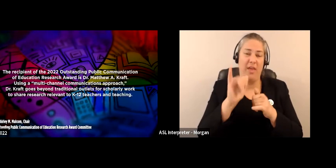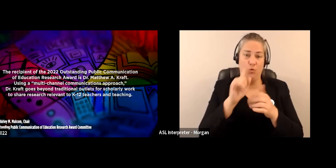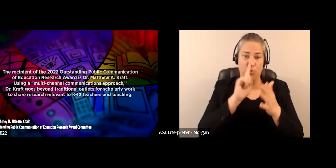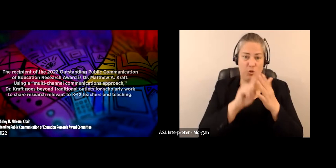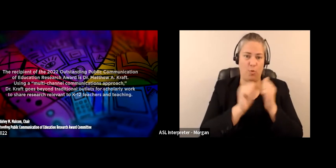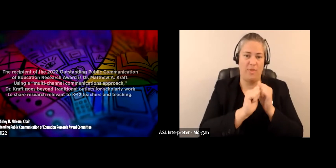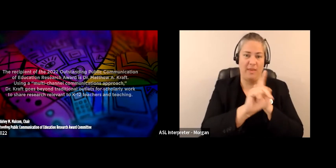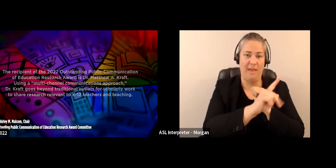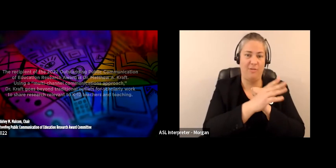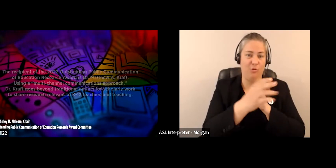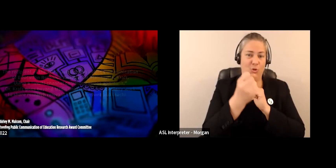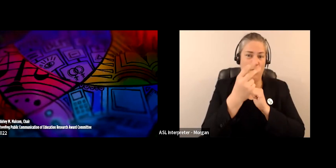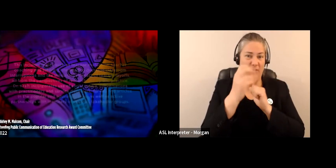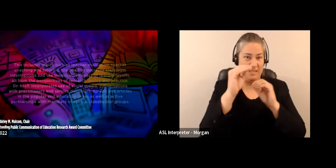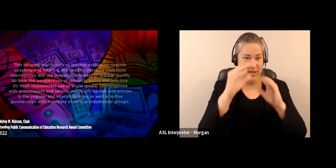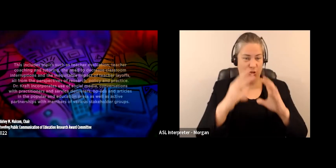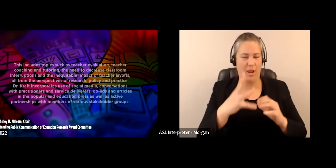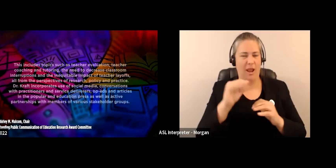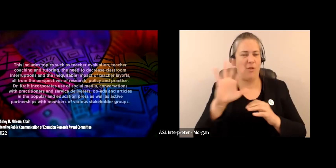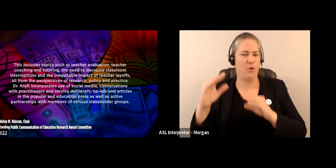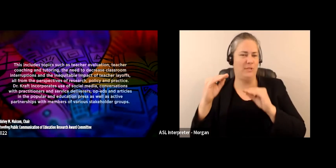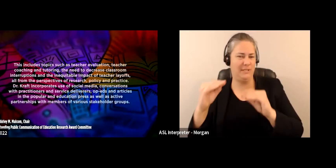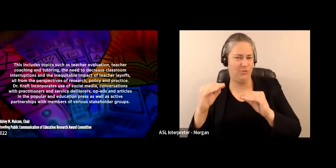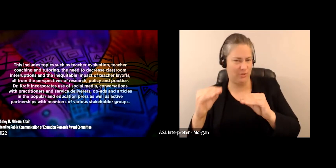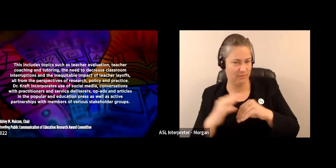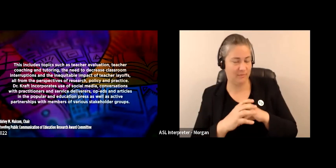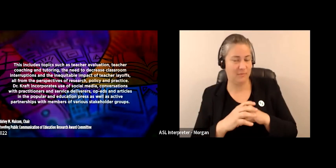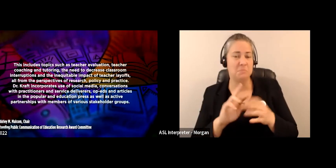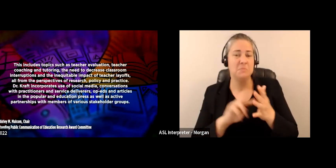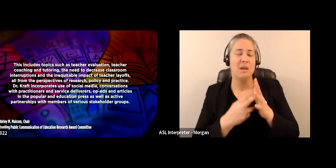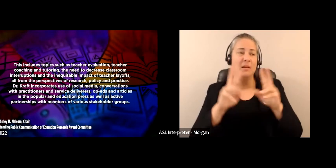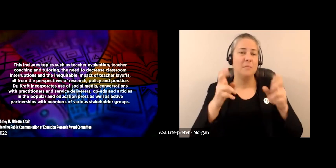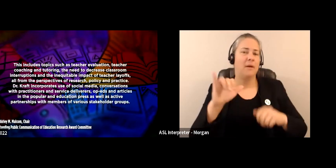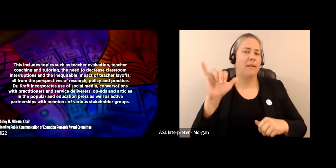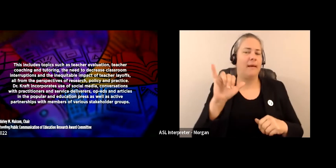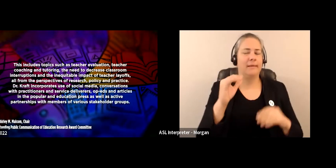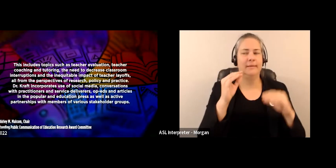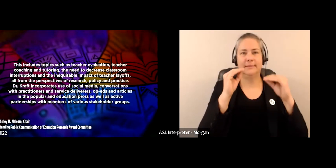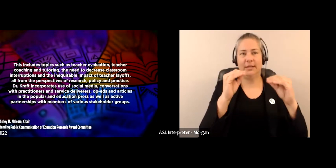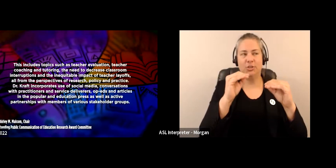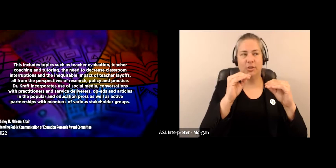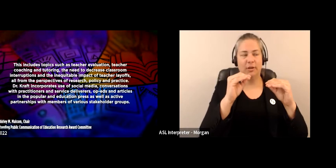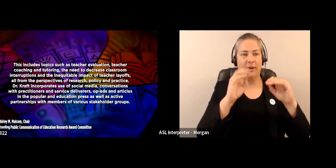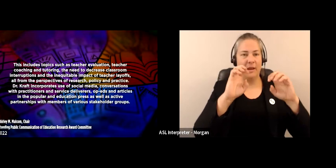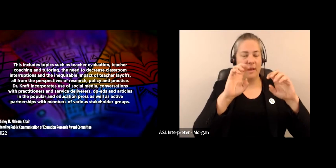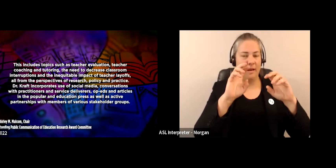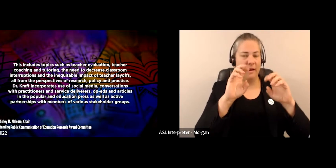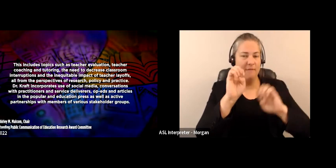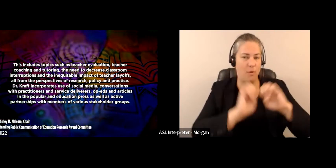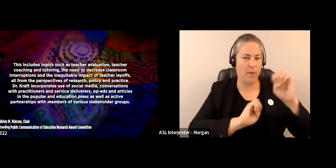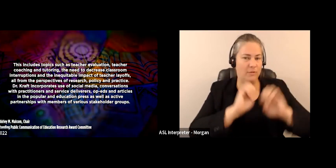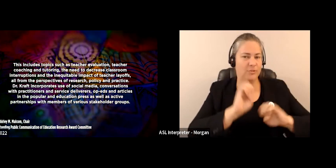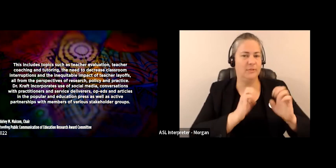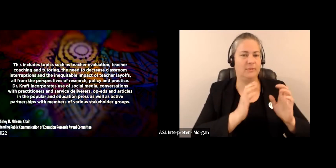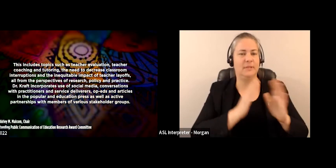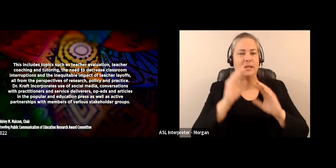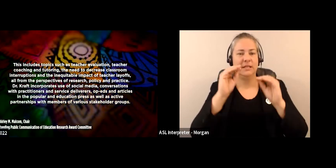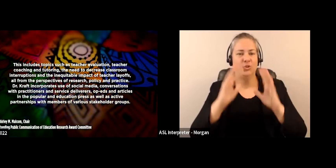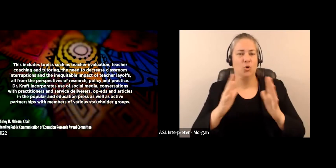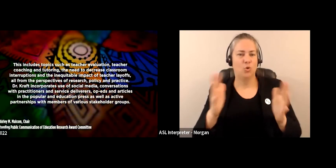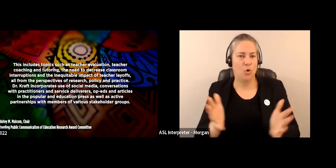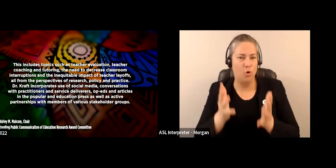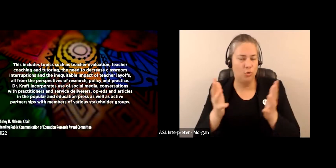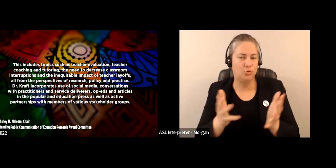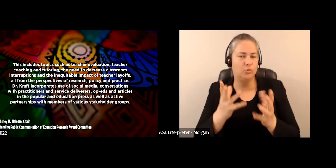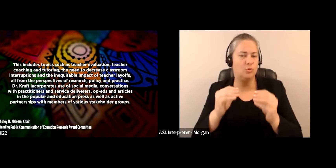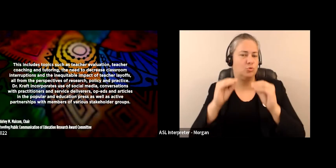teachers and teaching. This includes topics such as teacher evaluation, teacher coaching